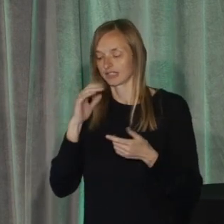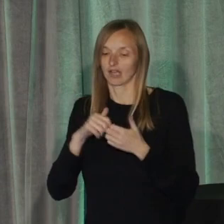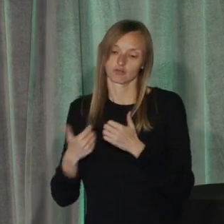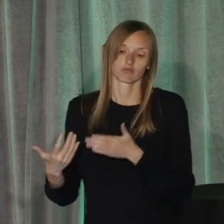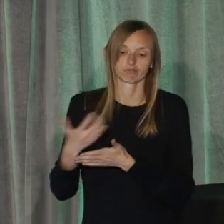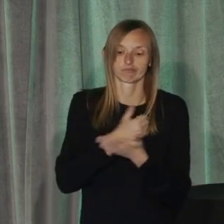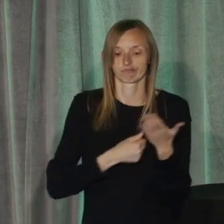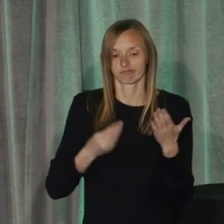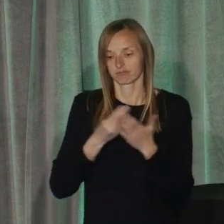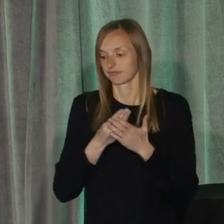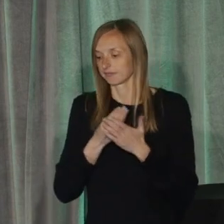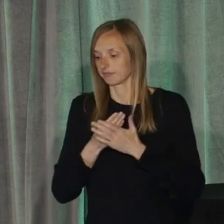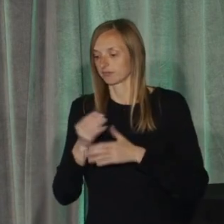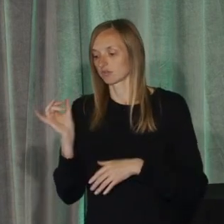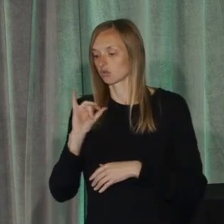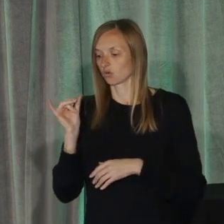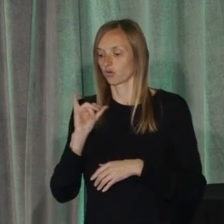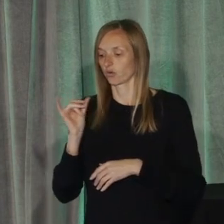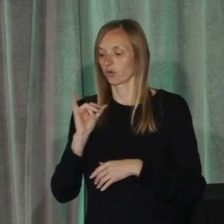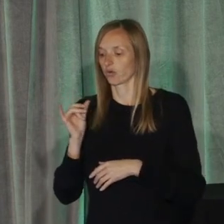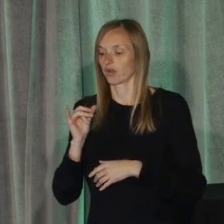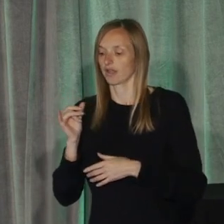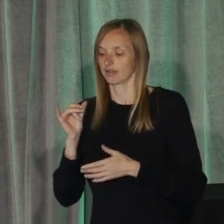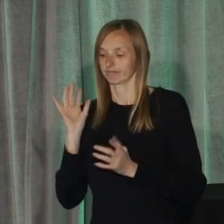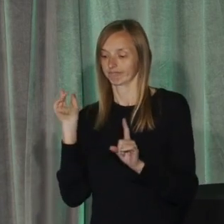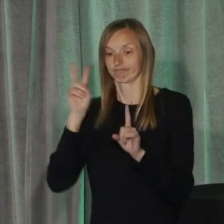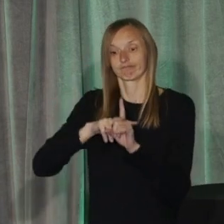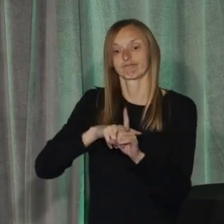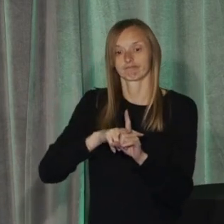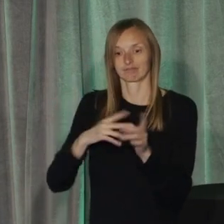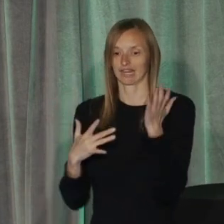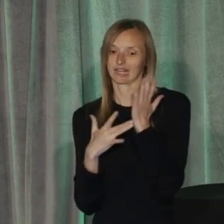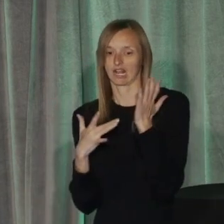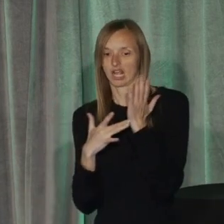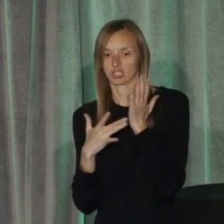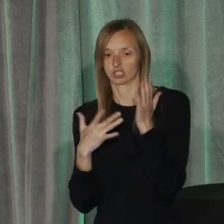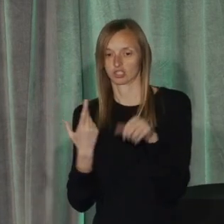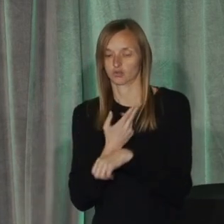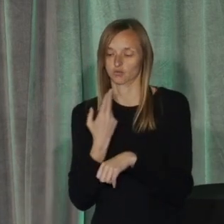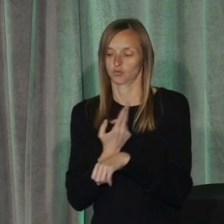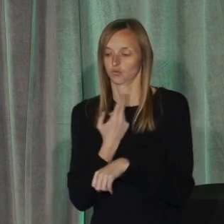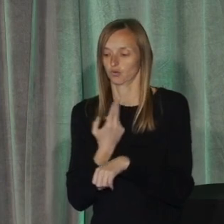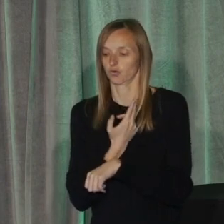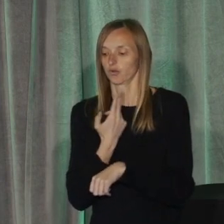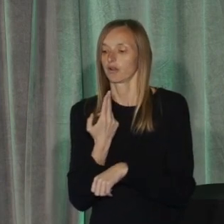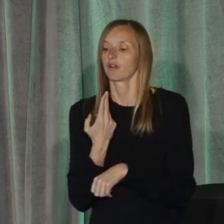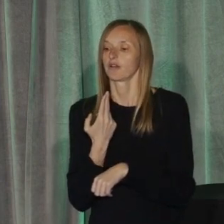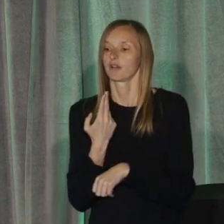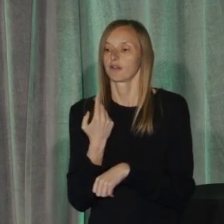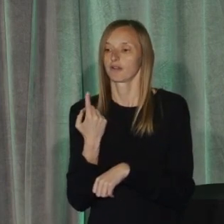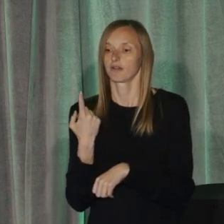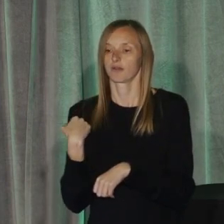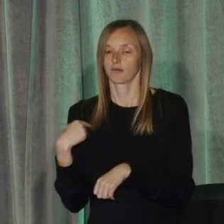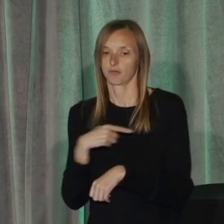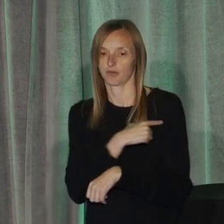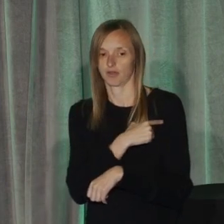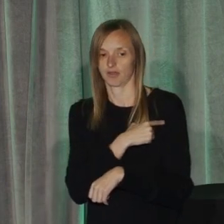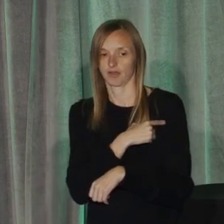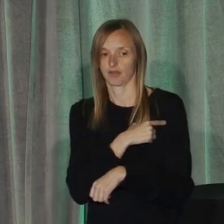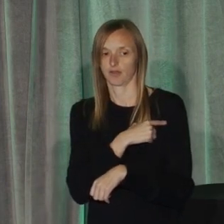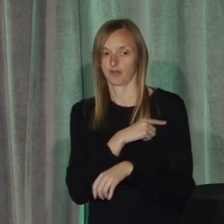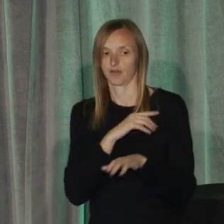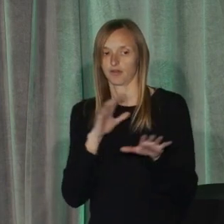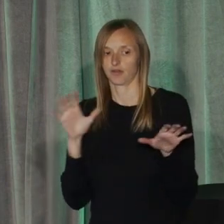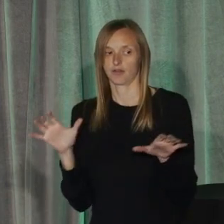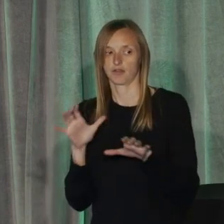enough money. So also is adaptation to the technology. As the survey that you have done found that the farmer doesn't